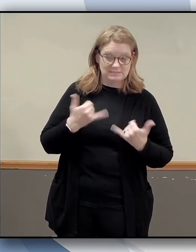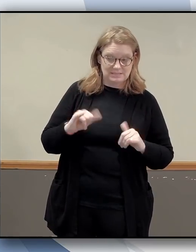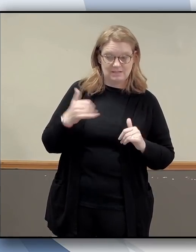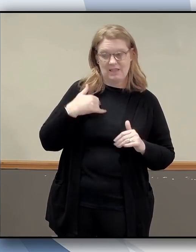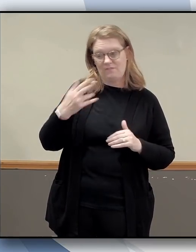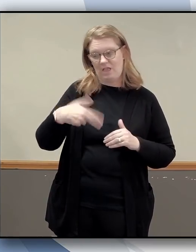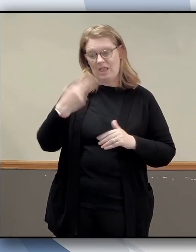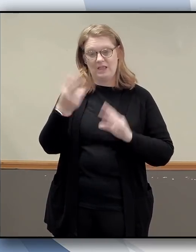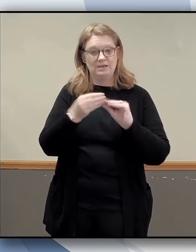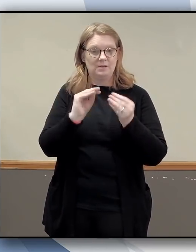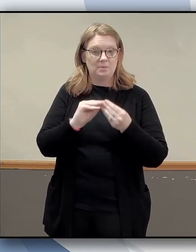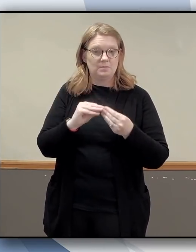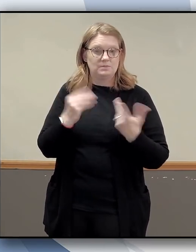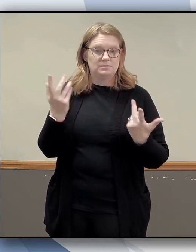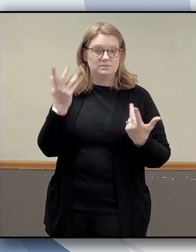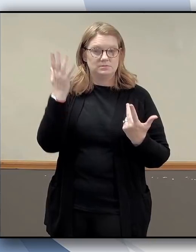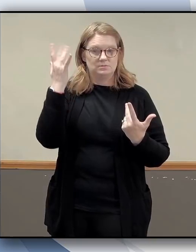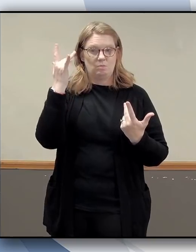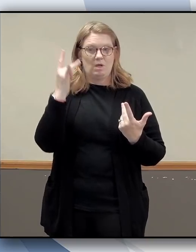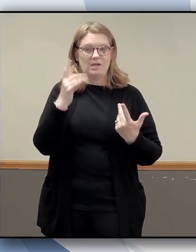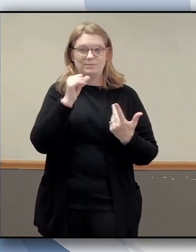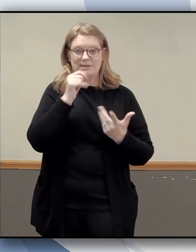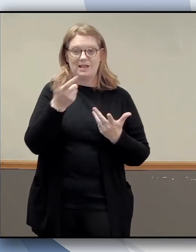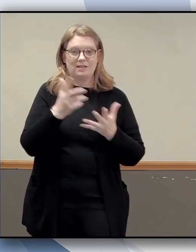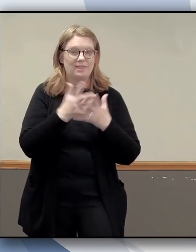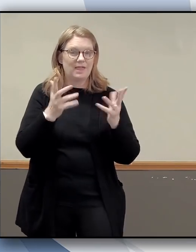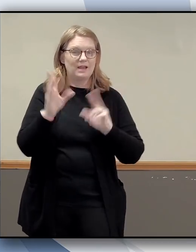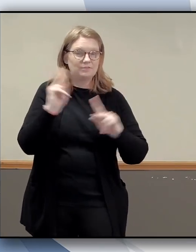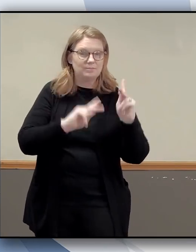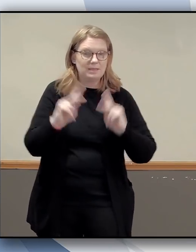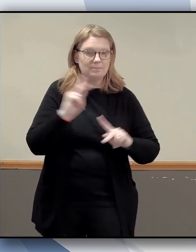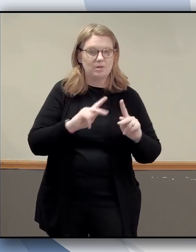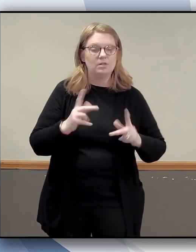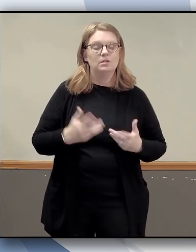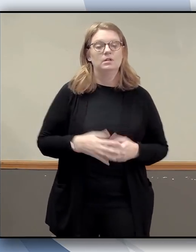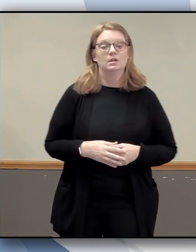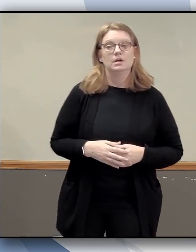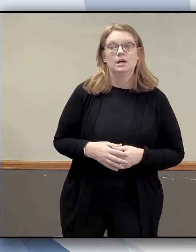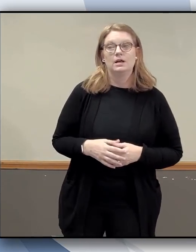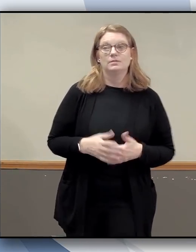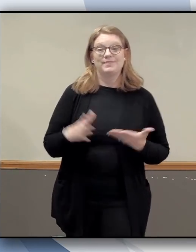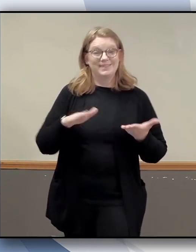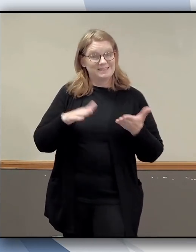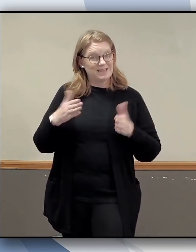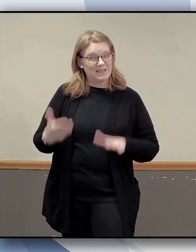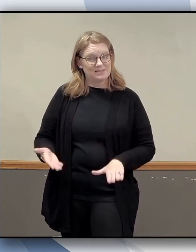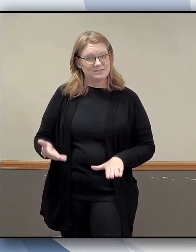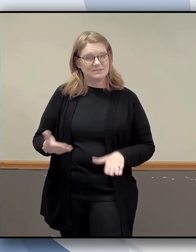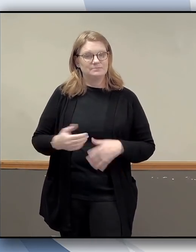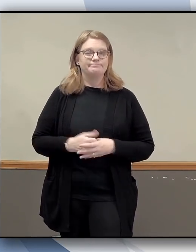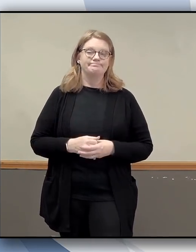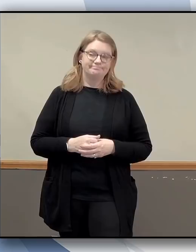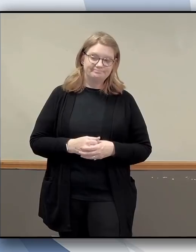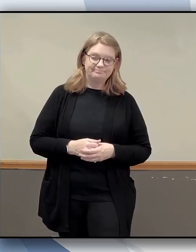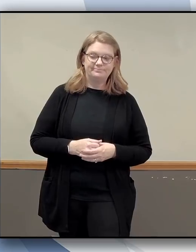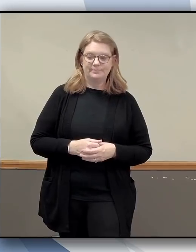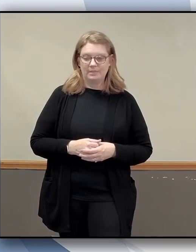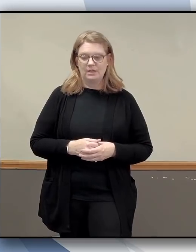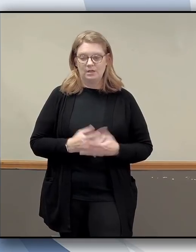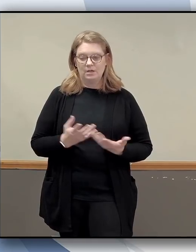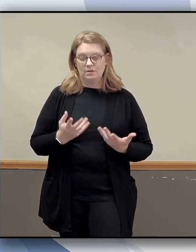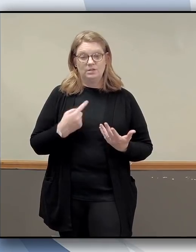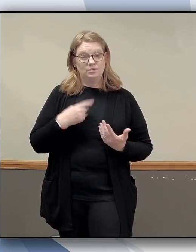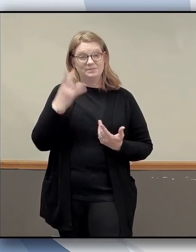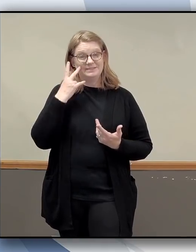because of the low population and testing. The deaths, of course, again, also translate to that. As we've seen our